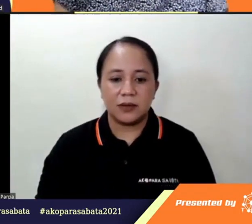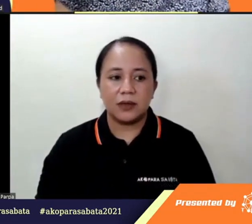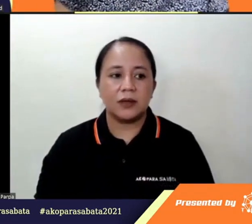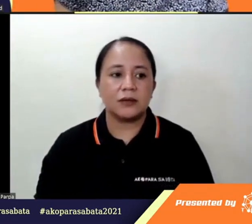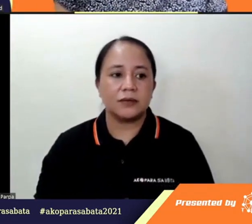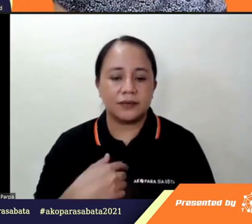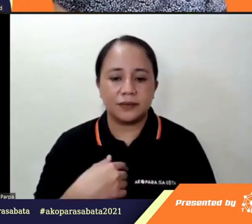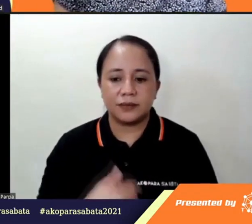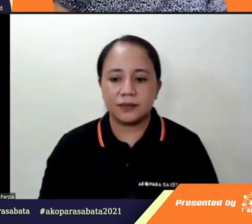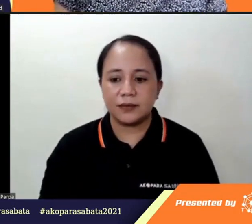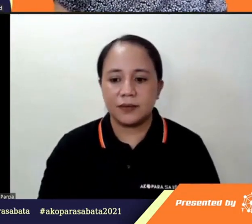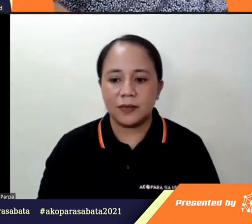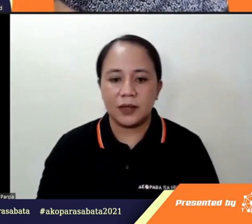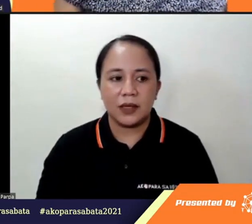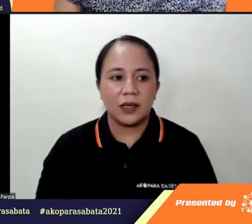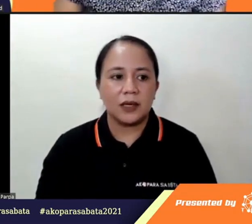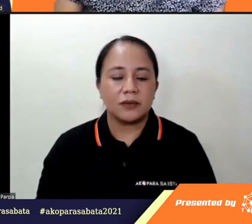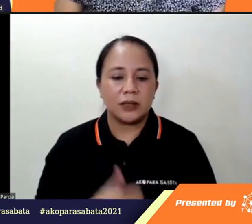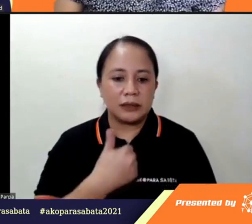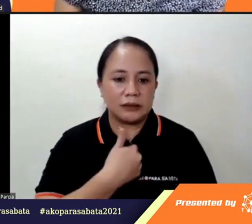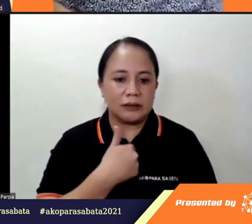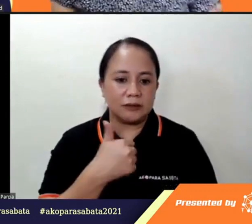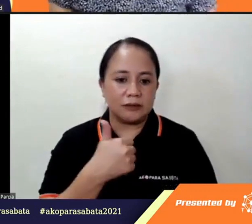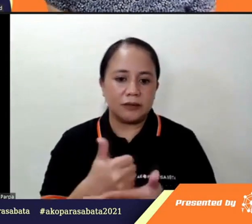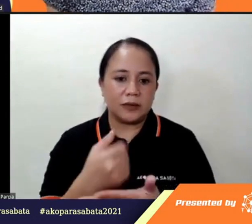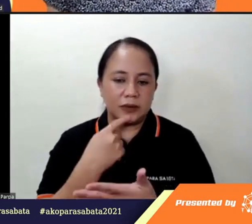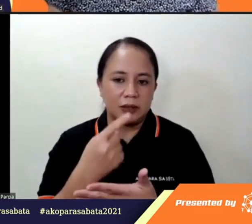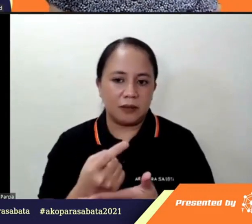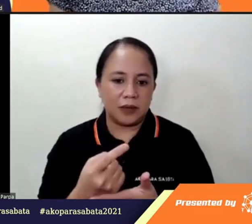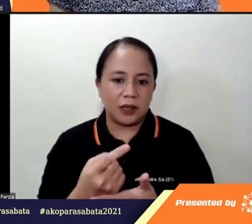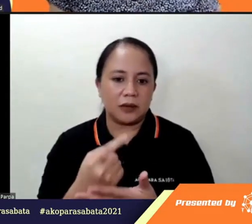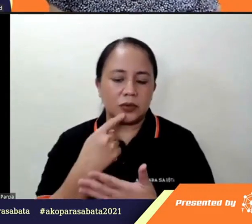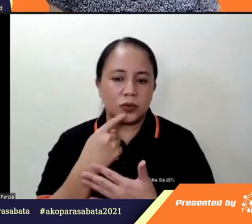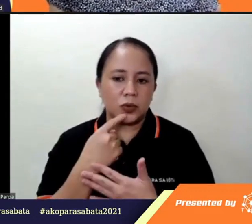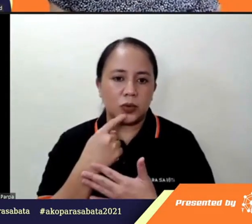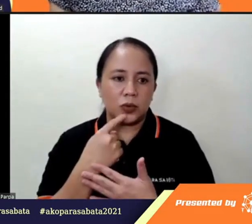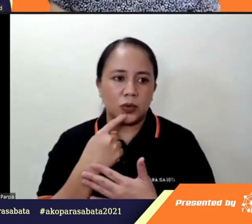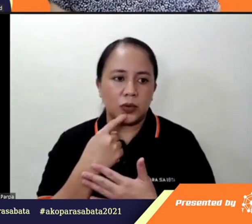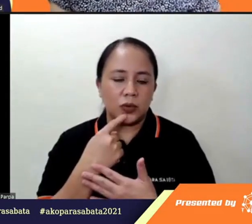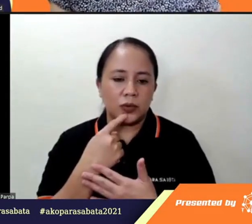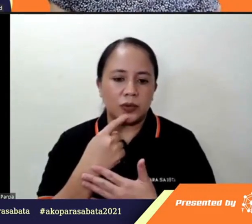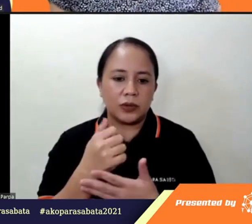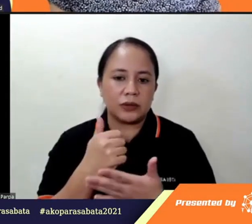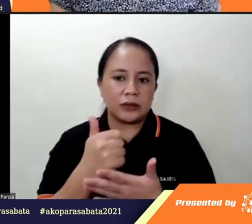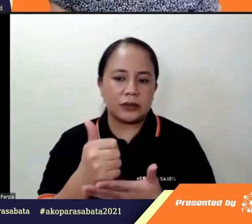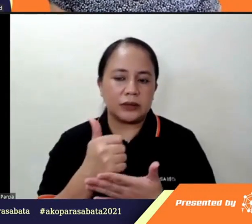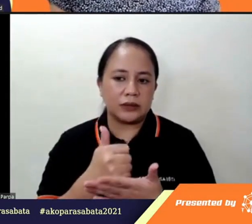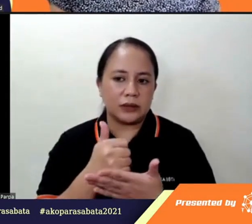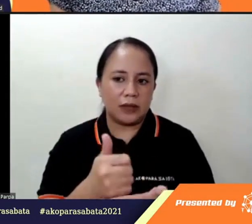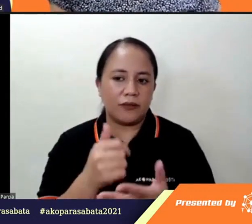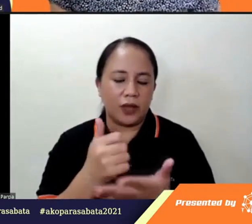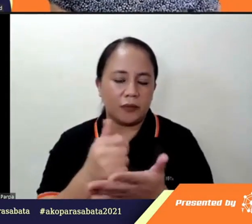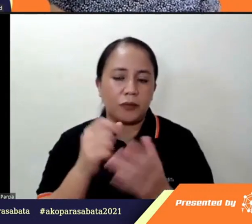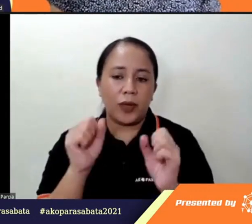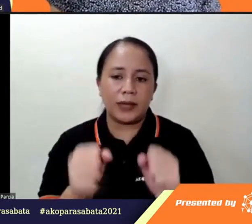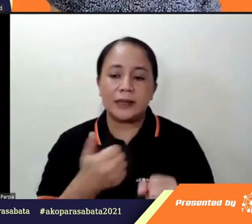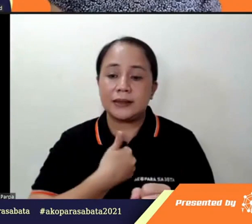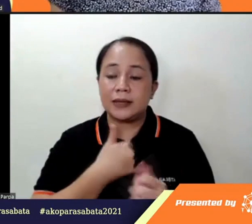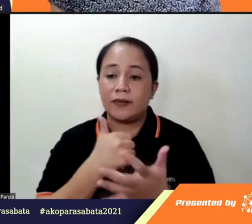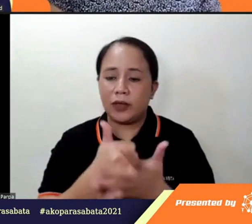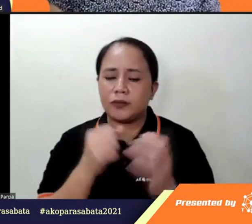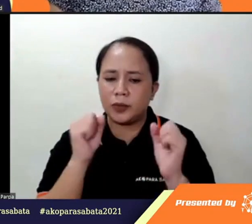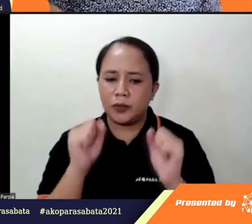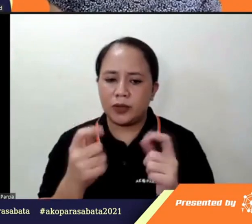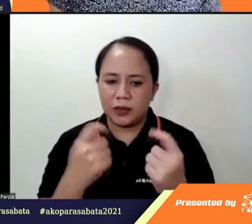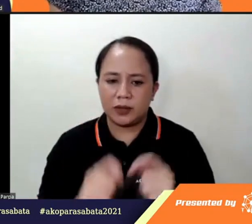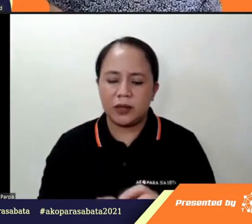obviously. Okay. So self-help? Gawin. Oo. So marami naman kasing self-help tools that we can try out. And